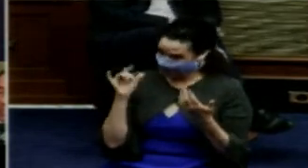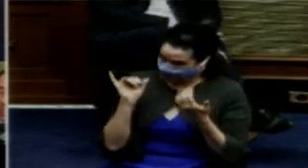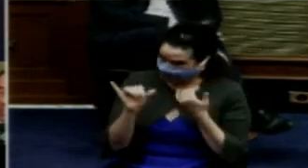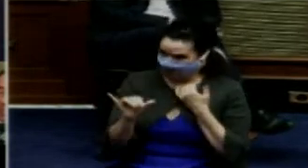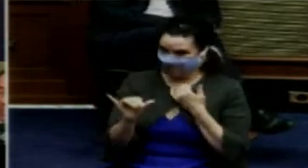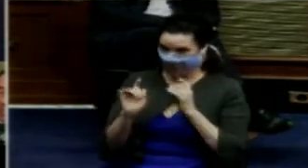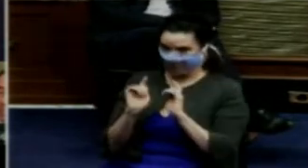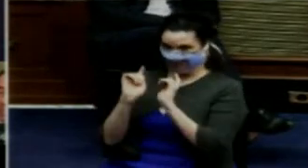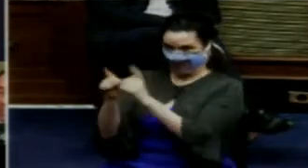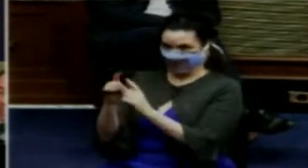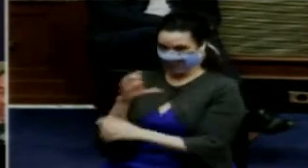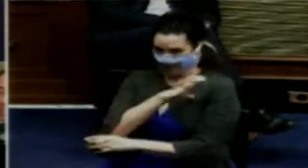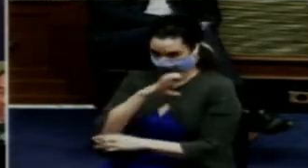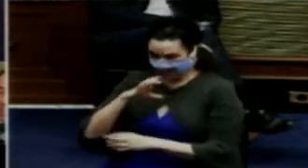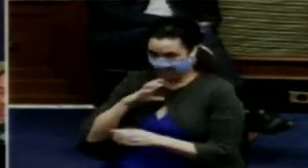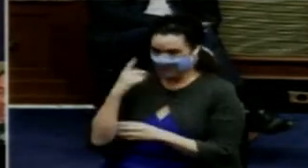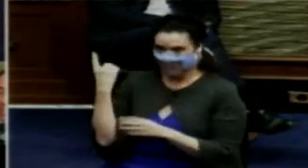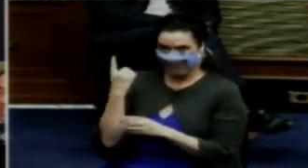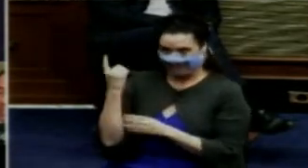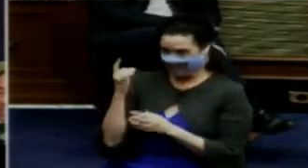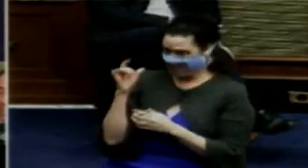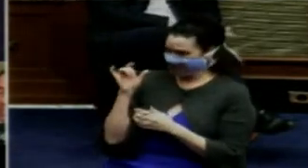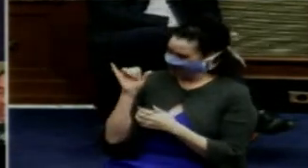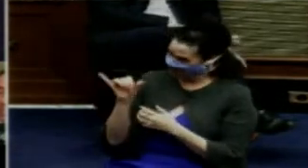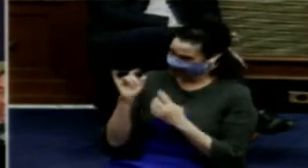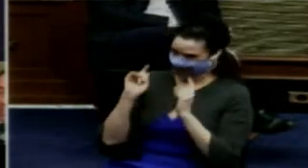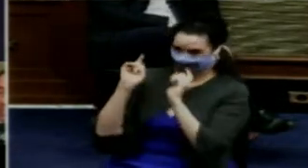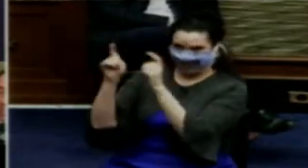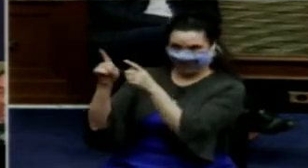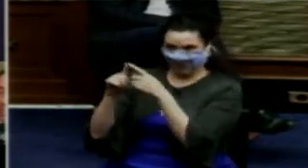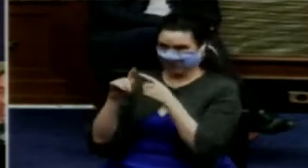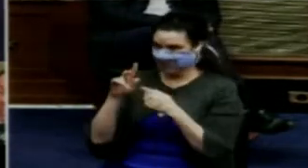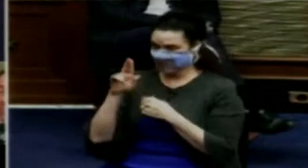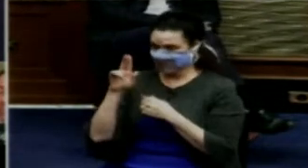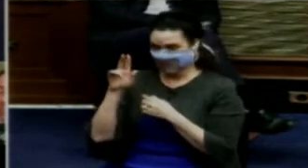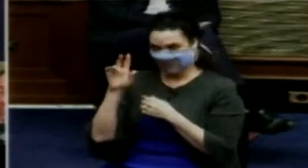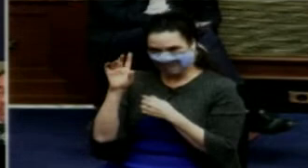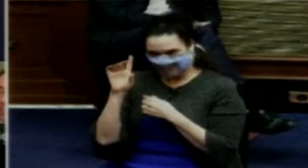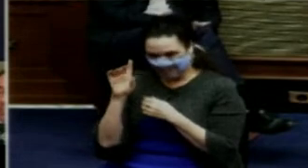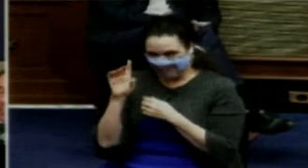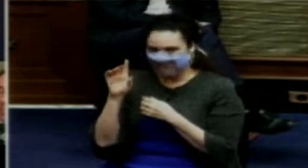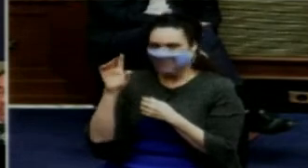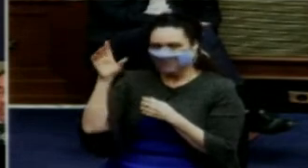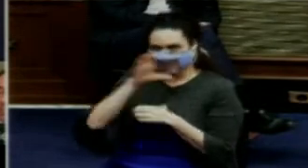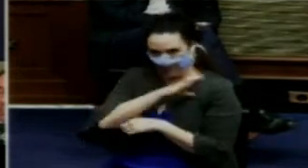United States in full and absolute right, end quote. That would